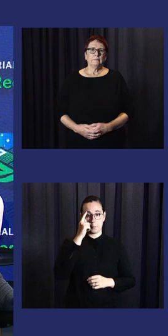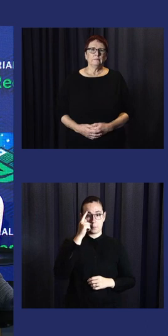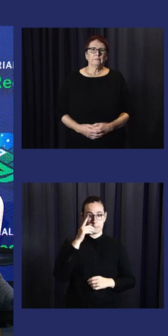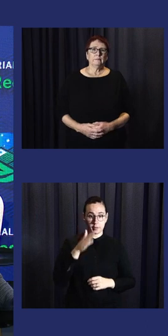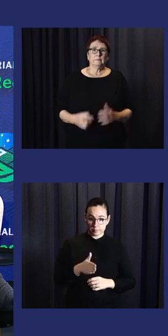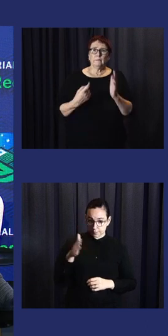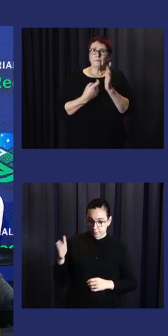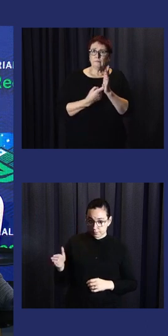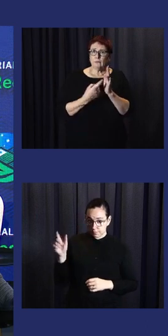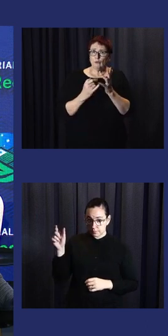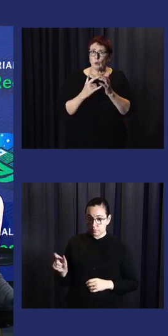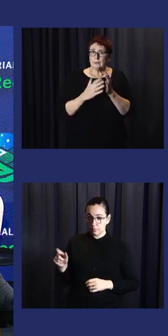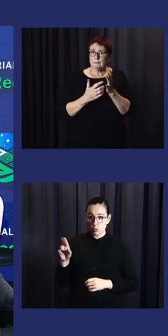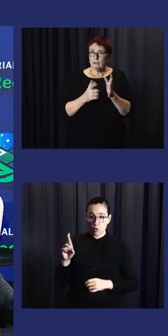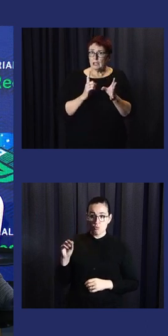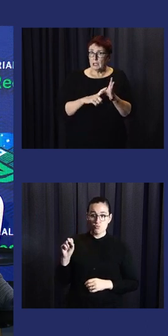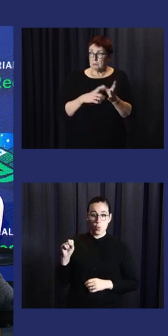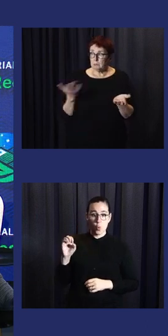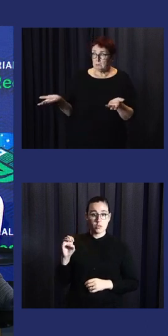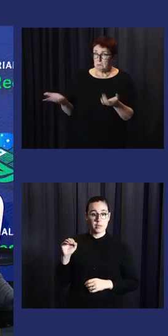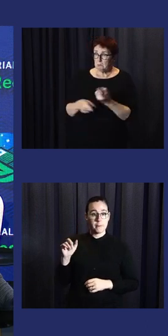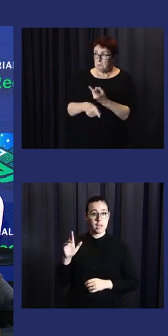Rosemary, would you like to add anything to that question?